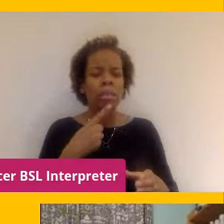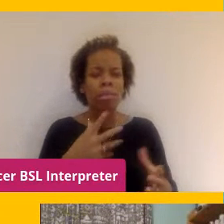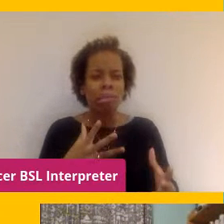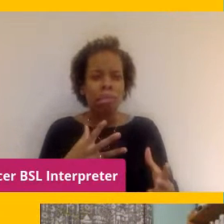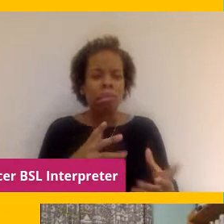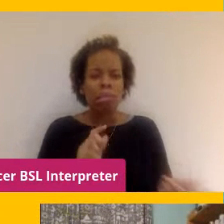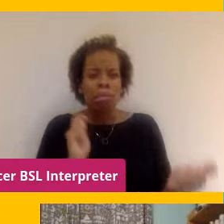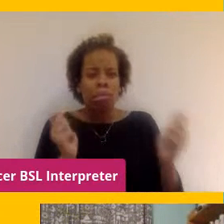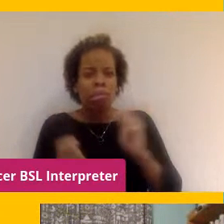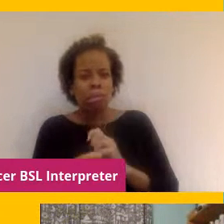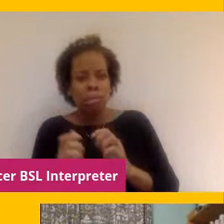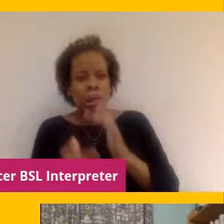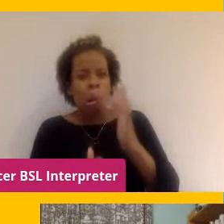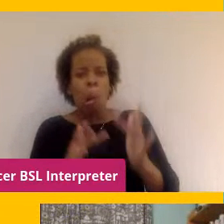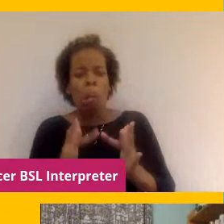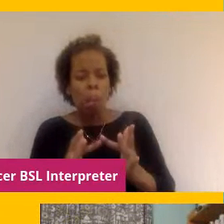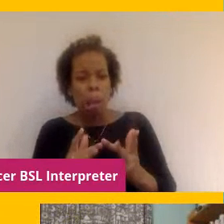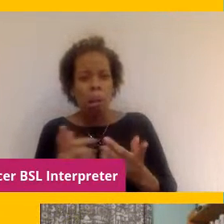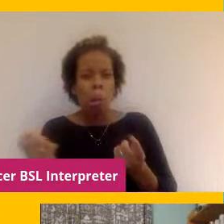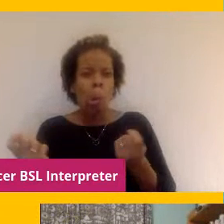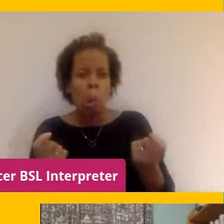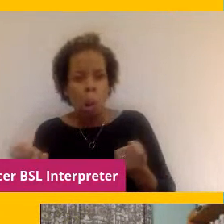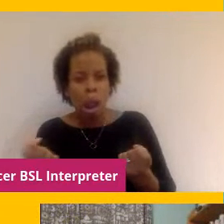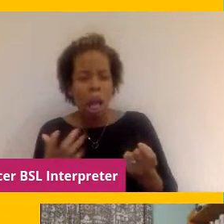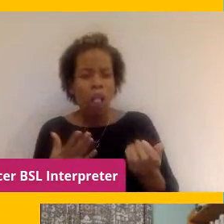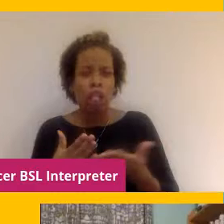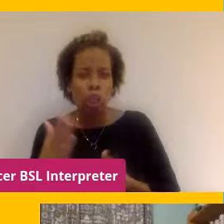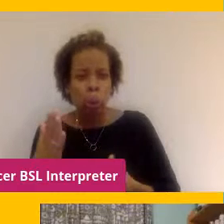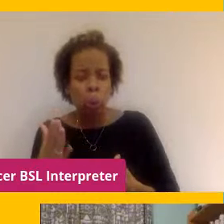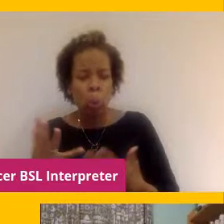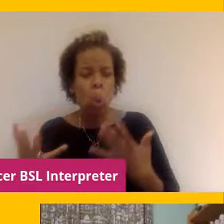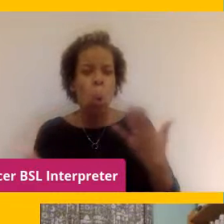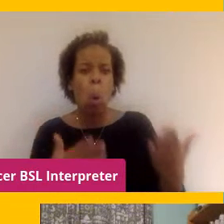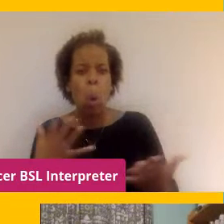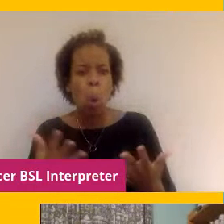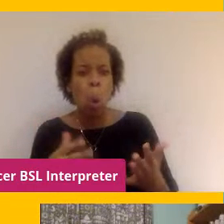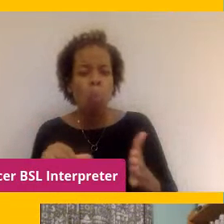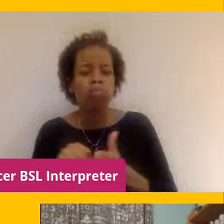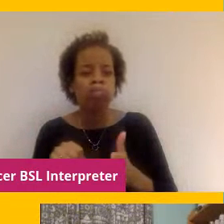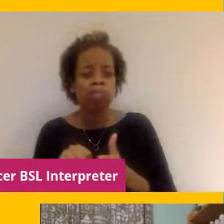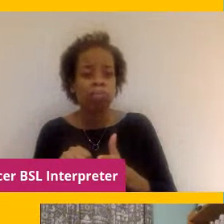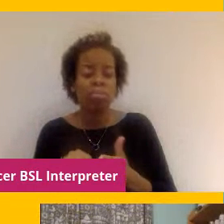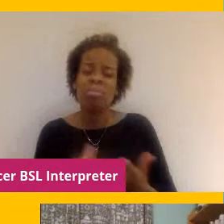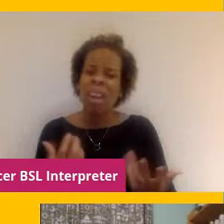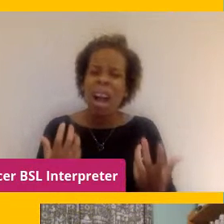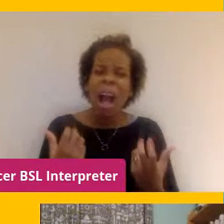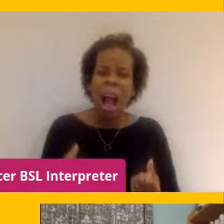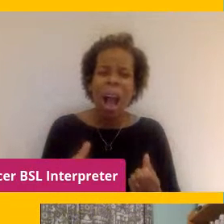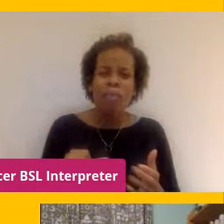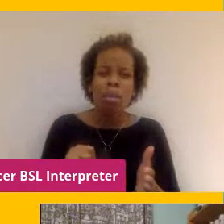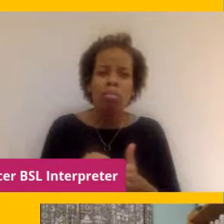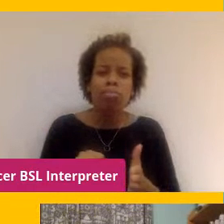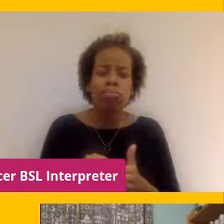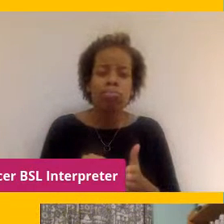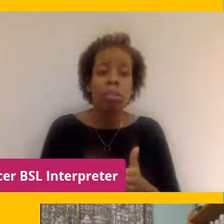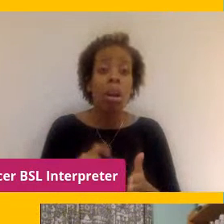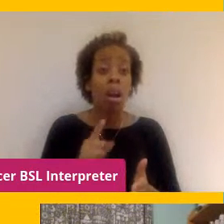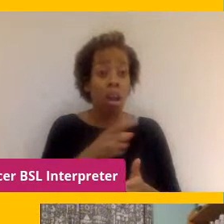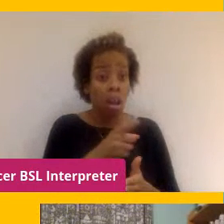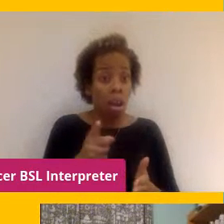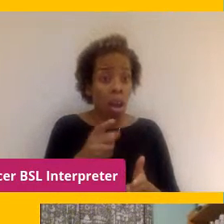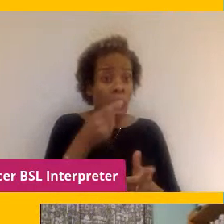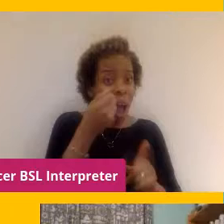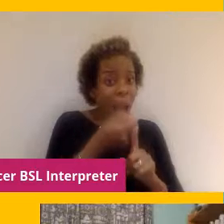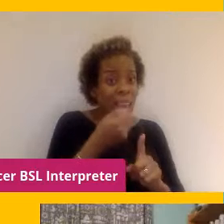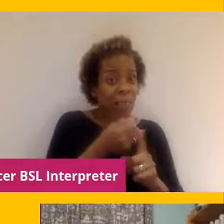online organising has been a challenge, and it can be a challenge. So there are plenty of sort of activist resources out there for